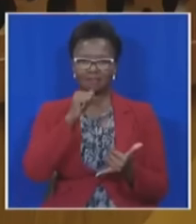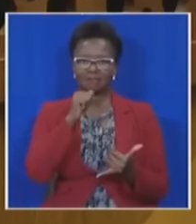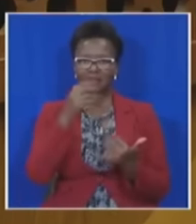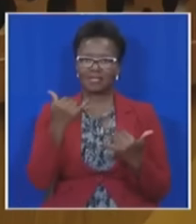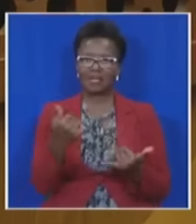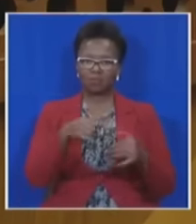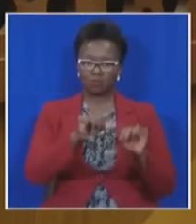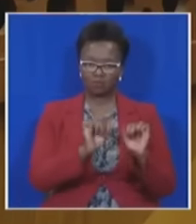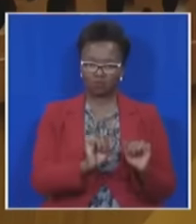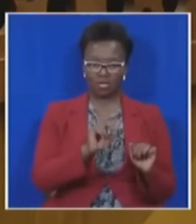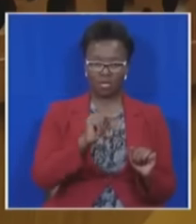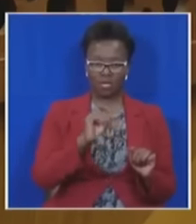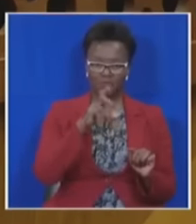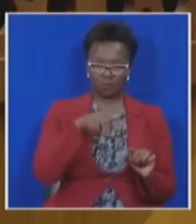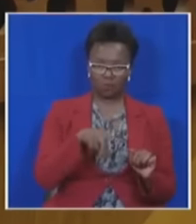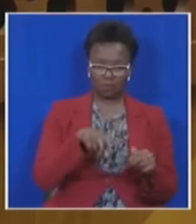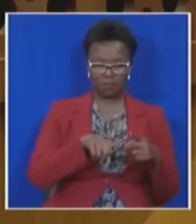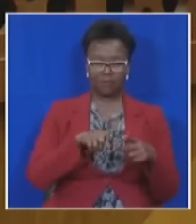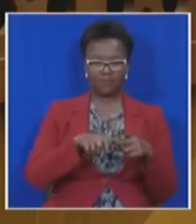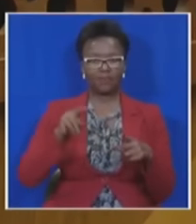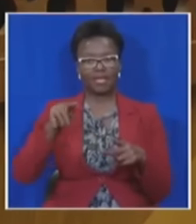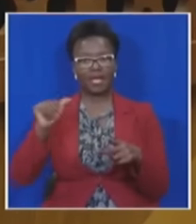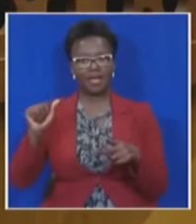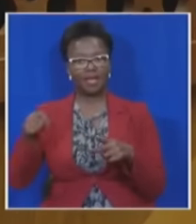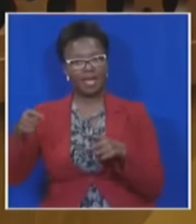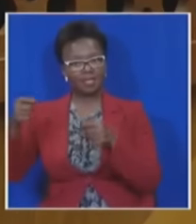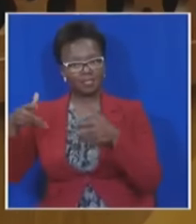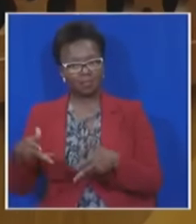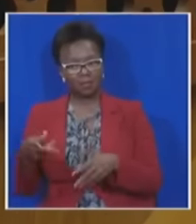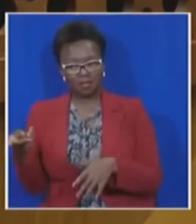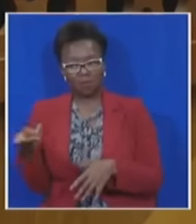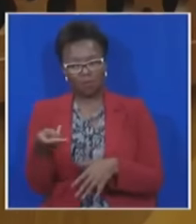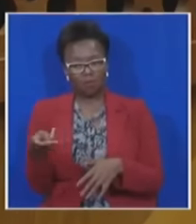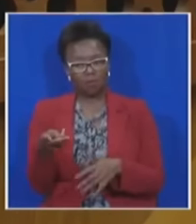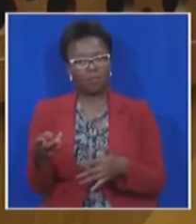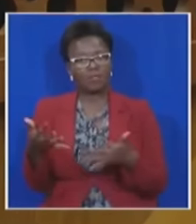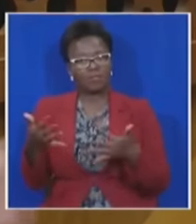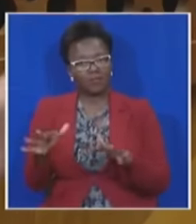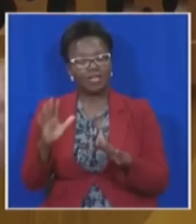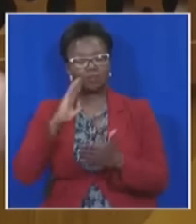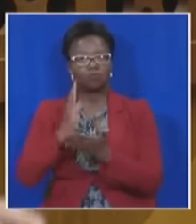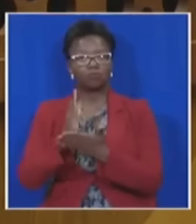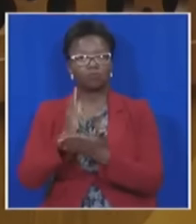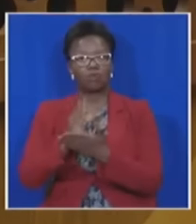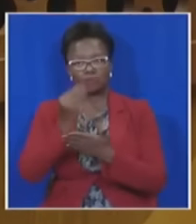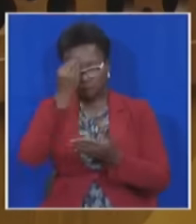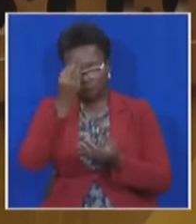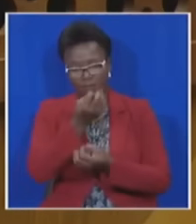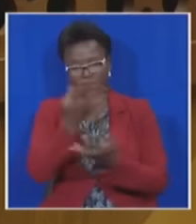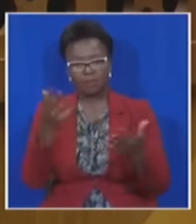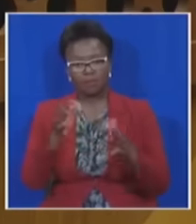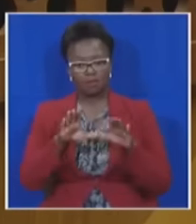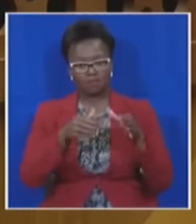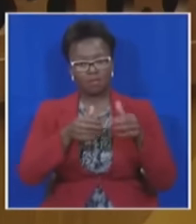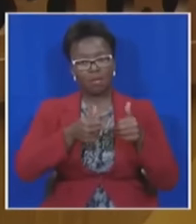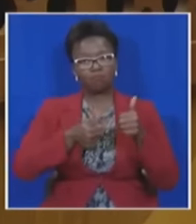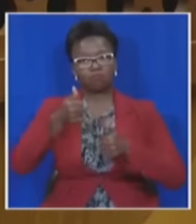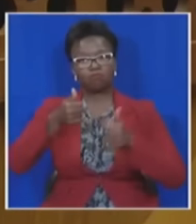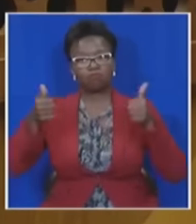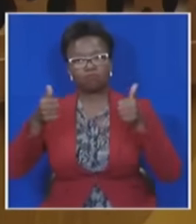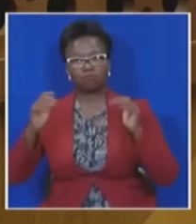the chairperson of the NCOP and the Speaker of the National Assembly gave assurances to the whips of the different parties that